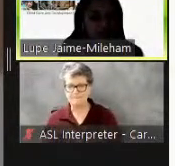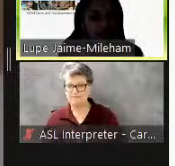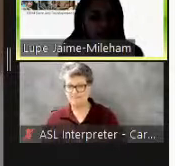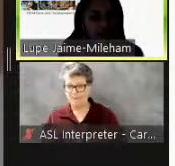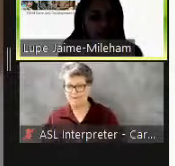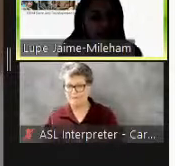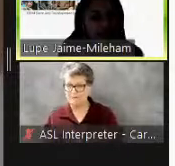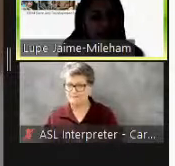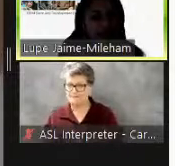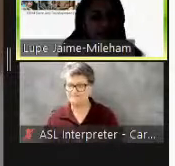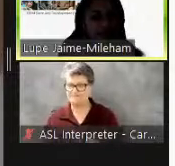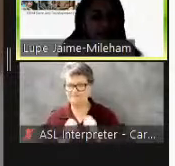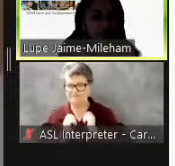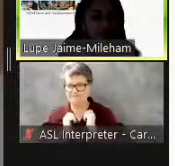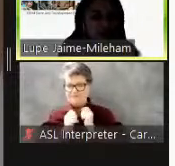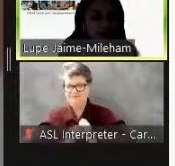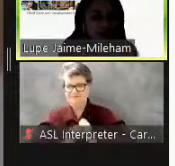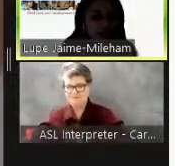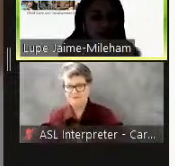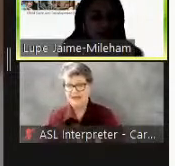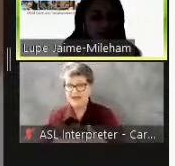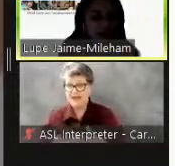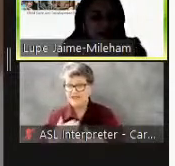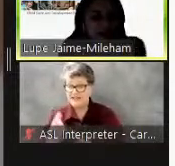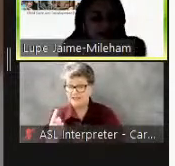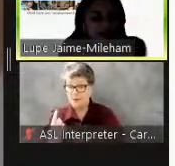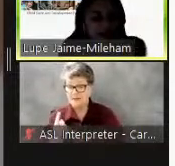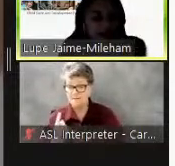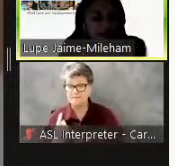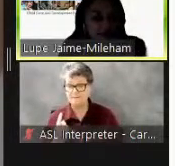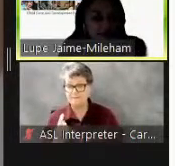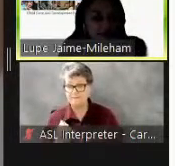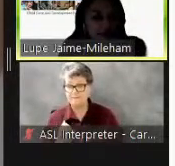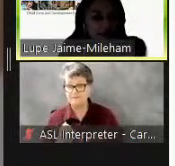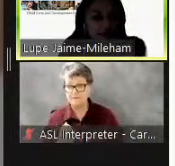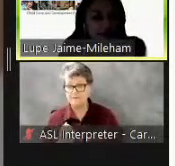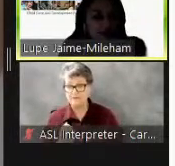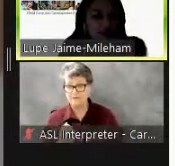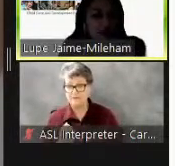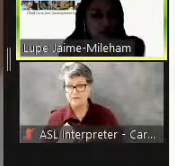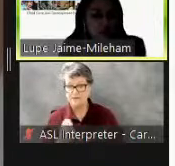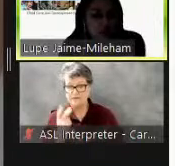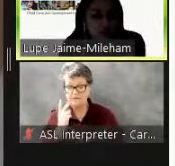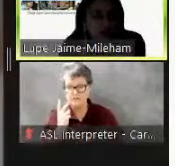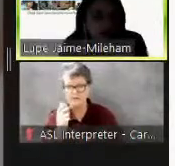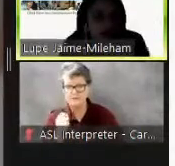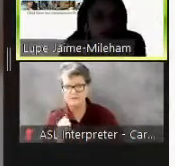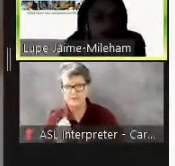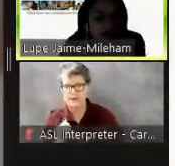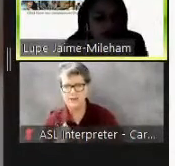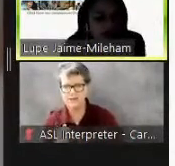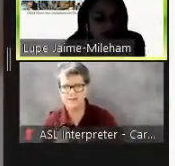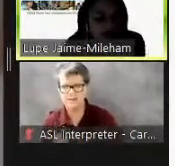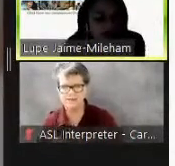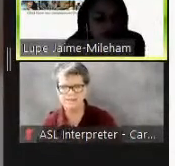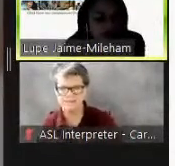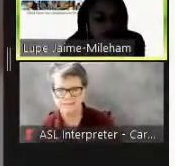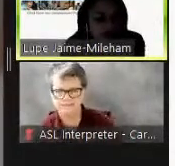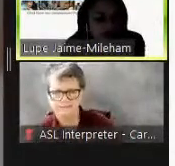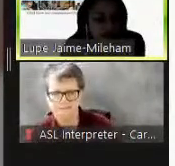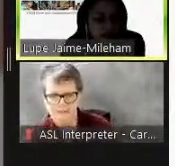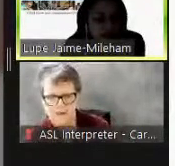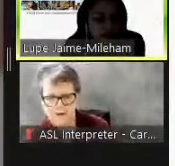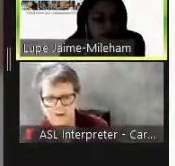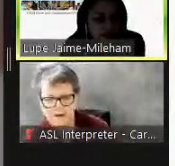Okay. The next one we had, let's see here. So let me jump over